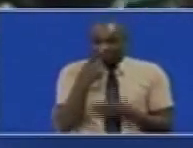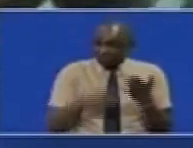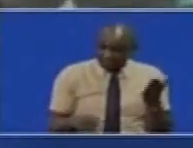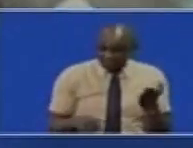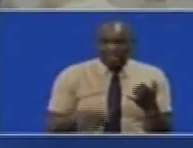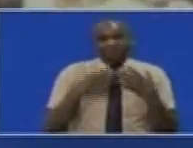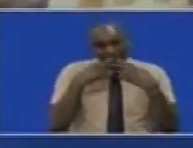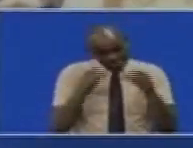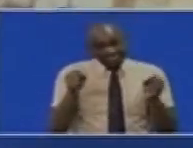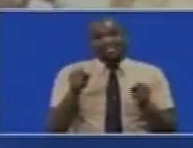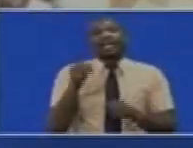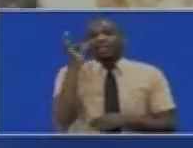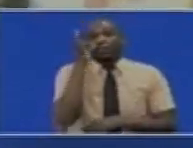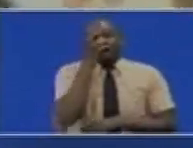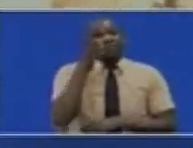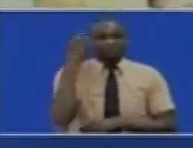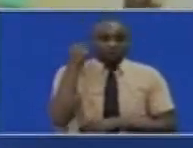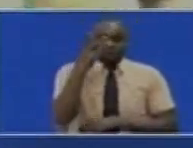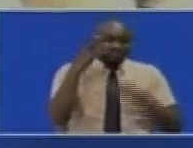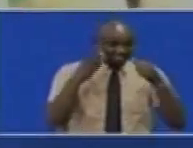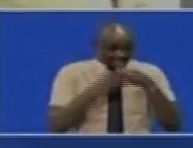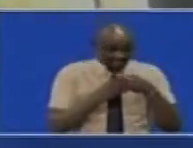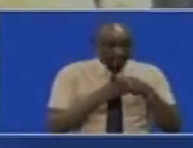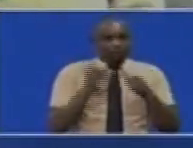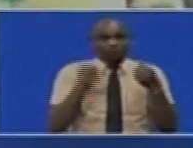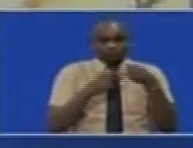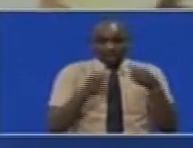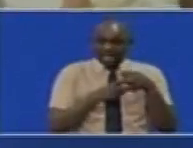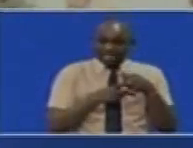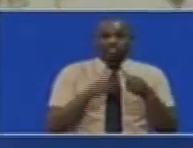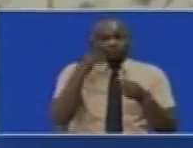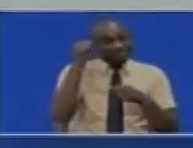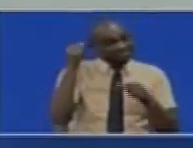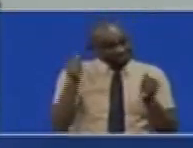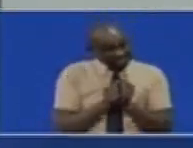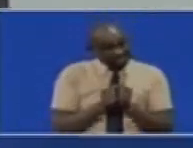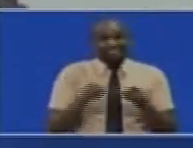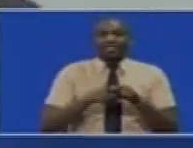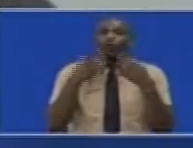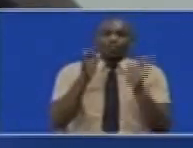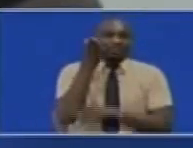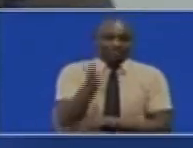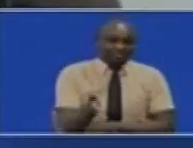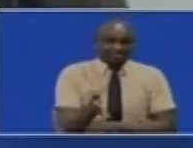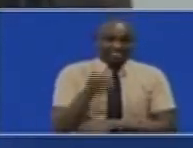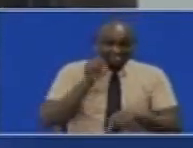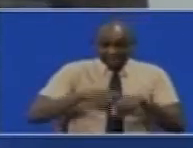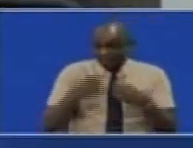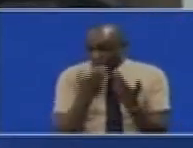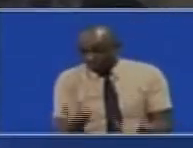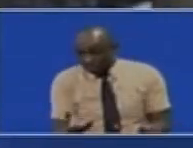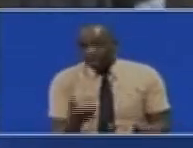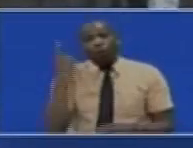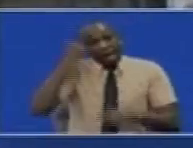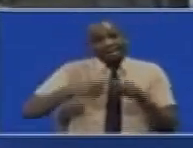that President Mwai Kibaki on 29th of July 2010 also reopened the very same factory after it had stalled for